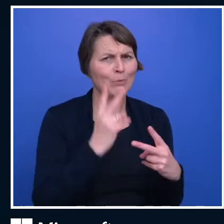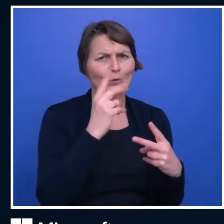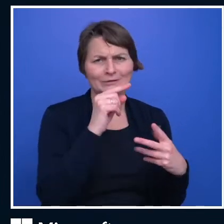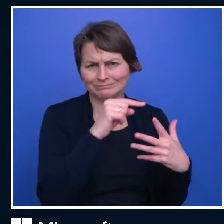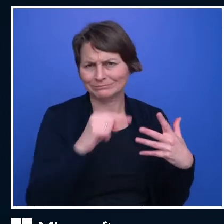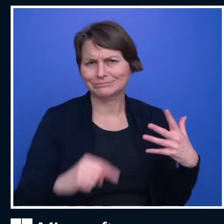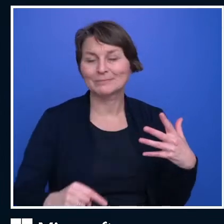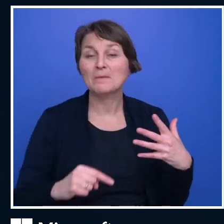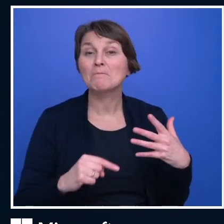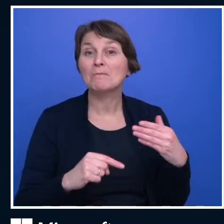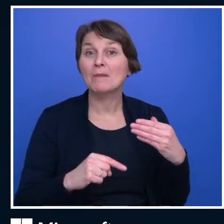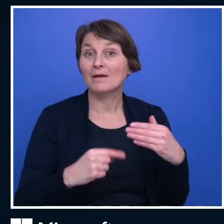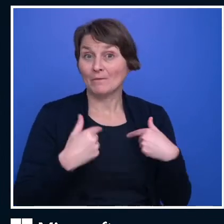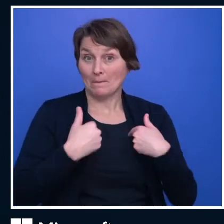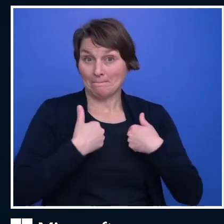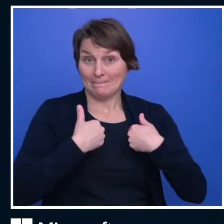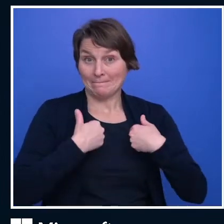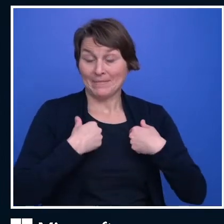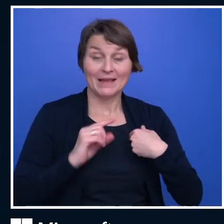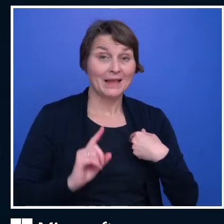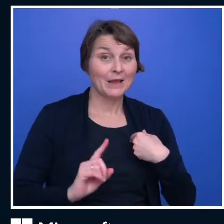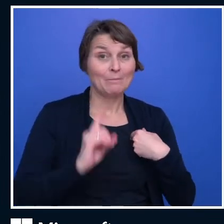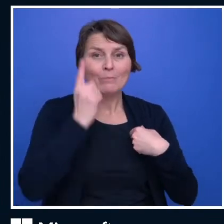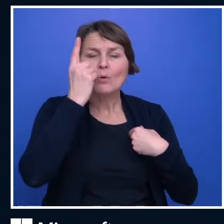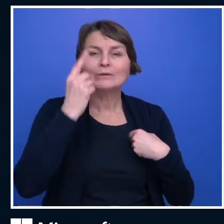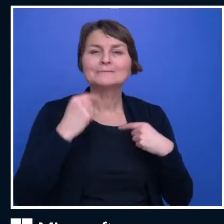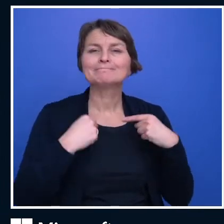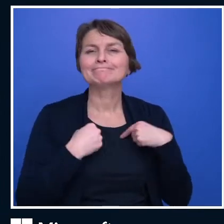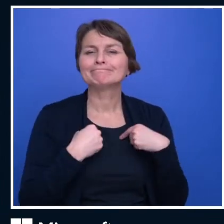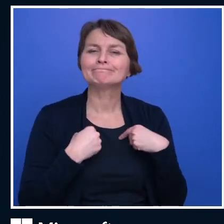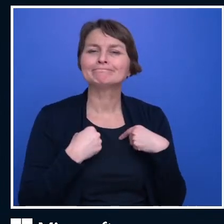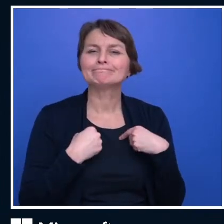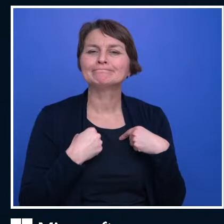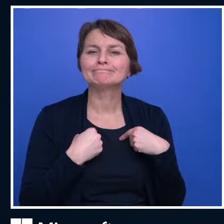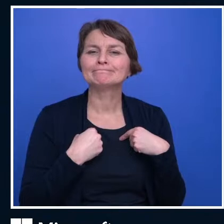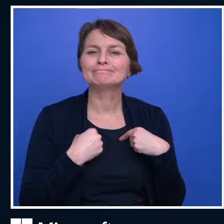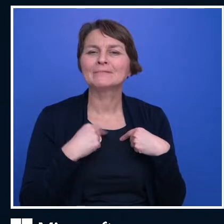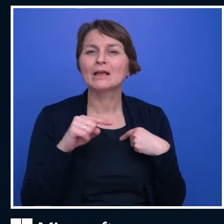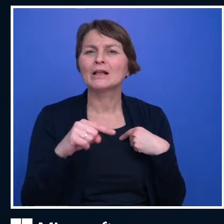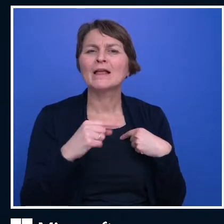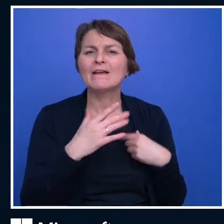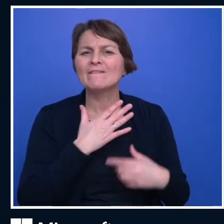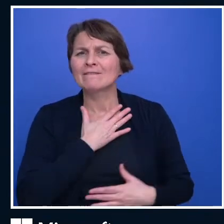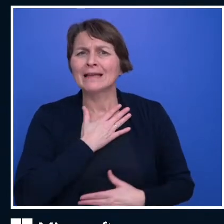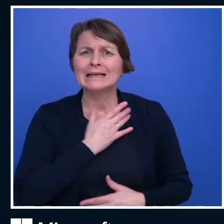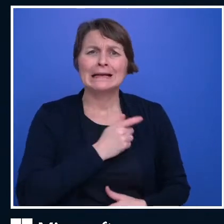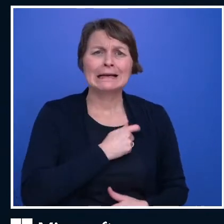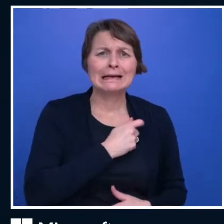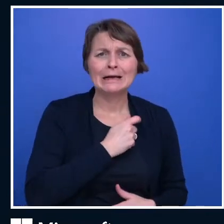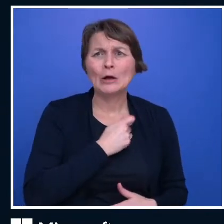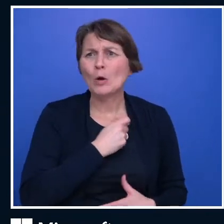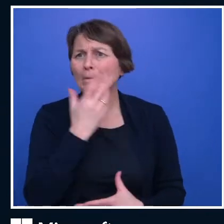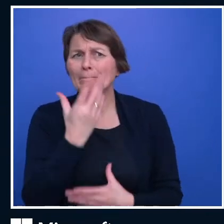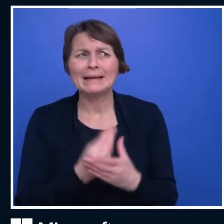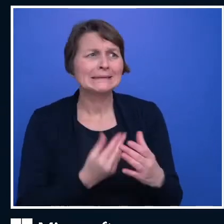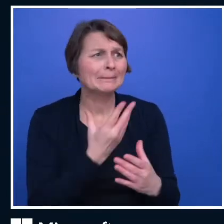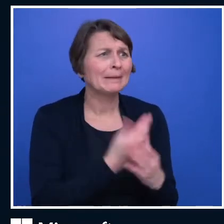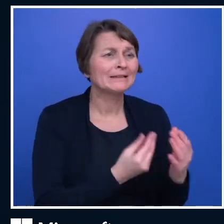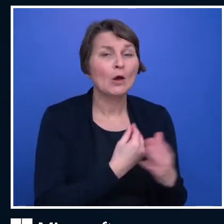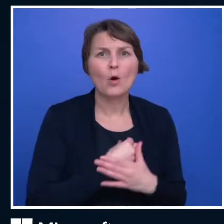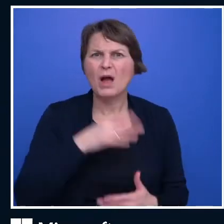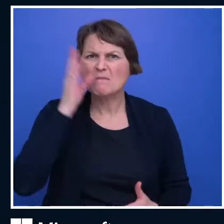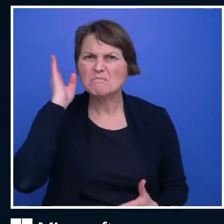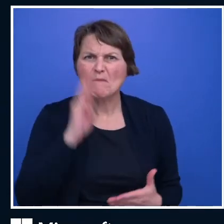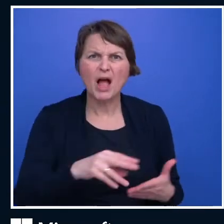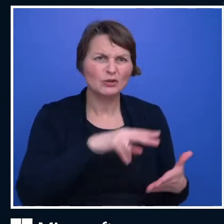most important thing is do not be in the fear of missing out thing, right? Because do not think that if I do not read this article, I would be left